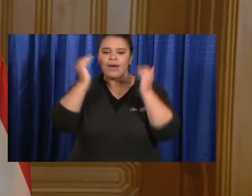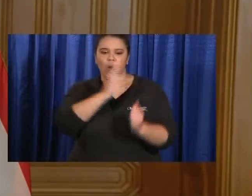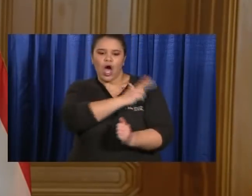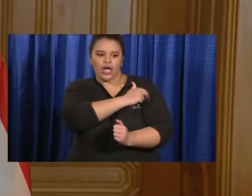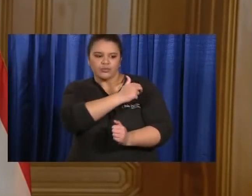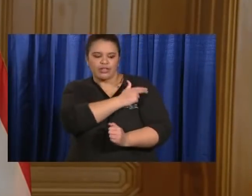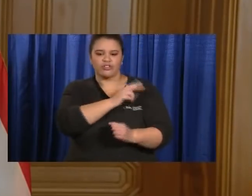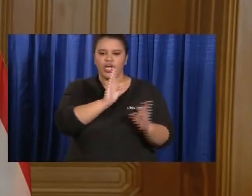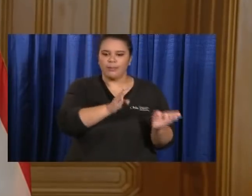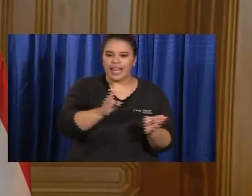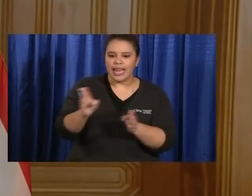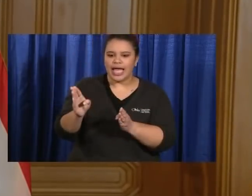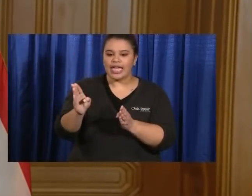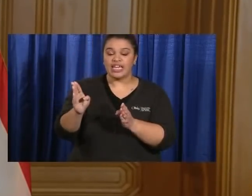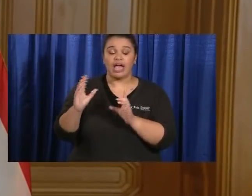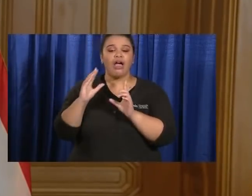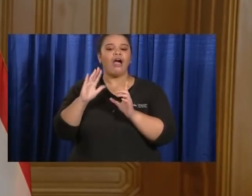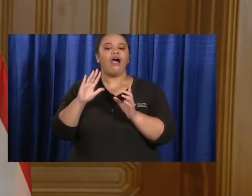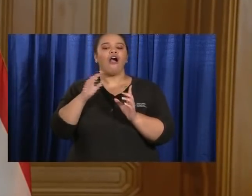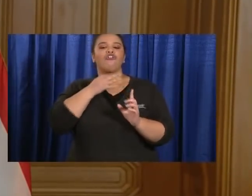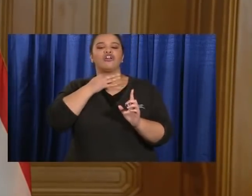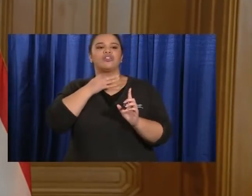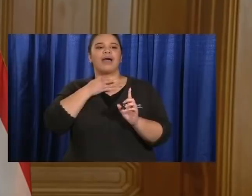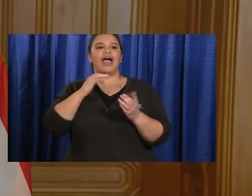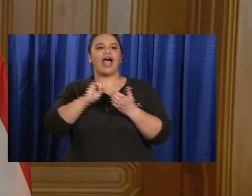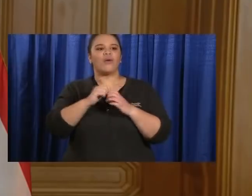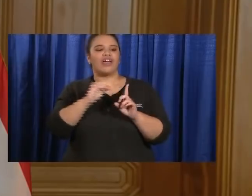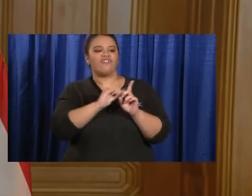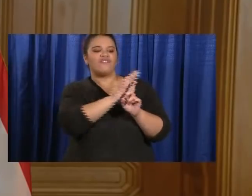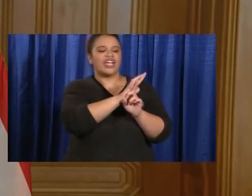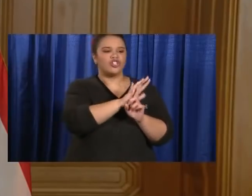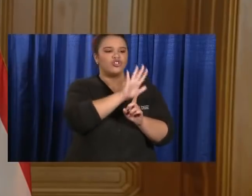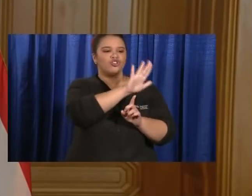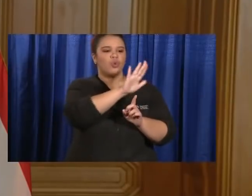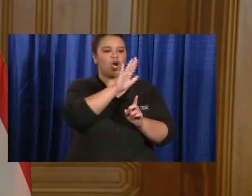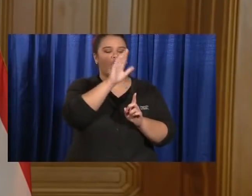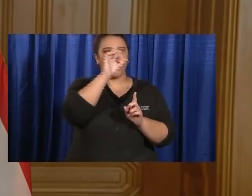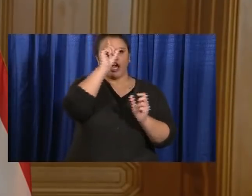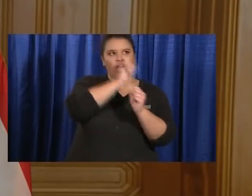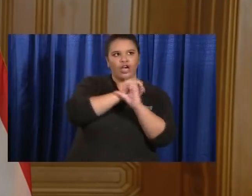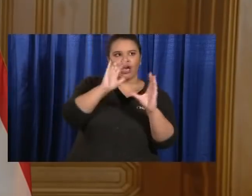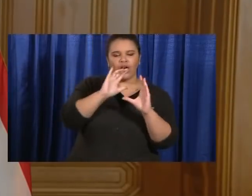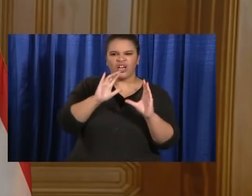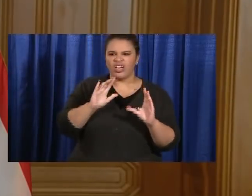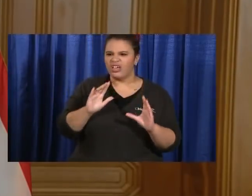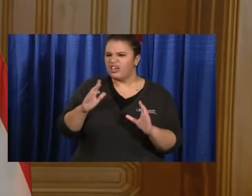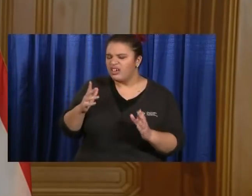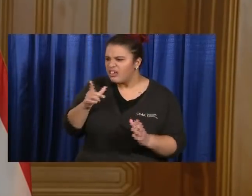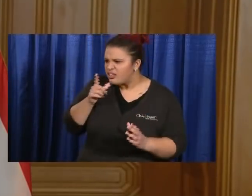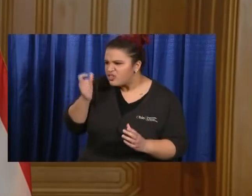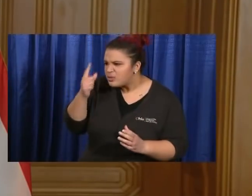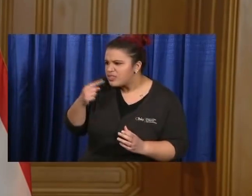weeks, how this has affected your thinking. Okay, I apologize. I could not hear everything you're saying. You said early in the administration. Early in your